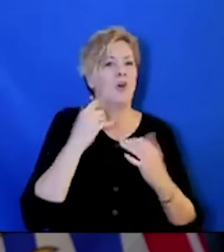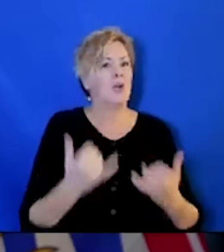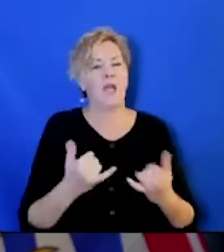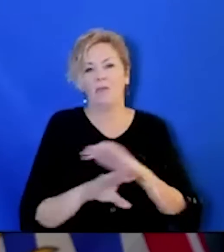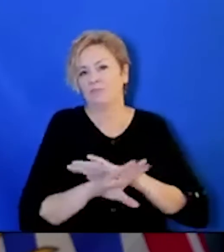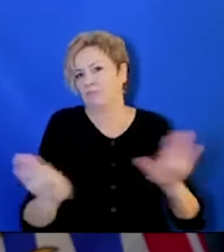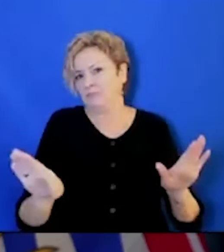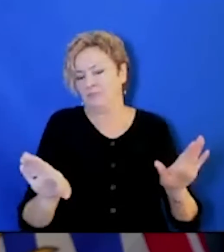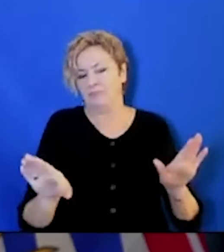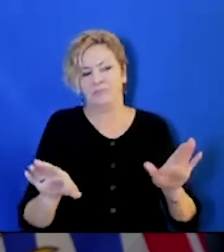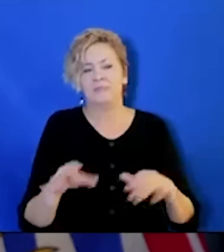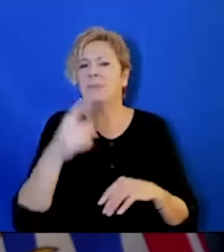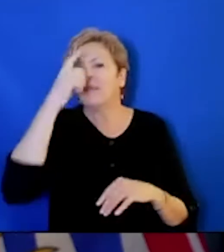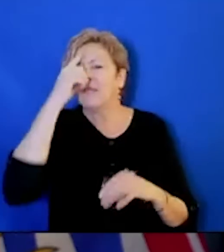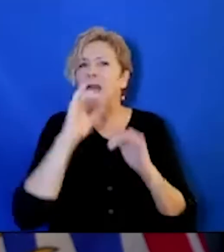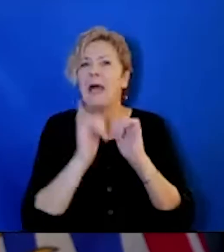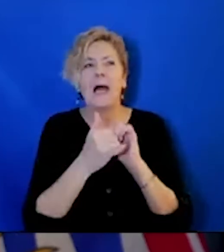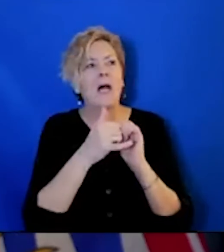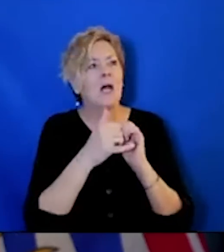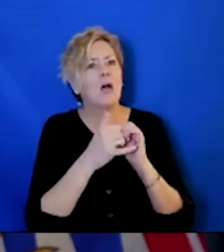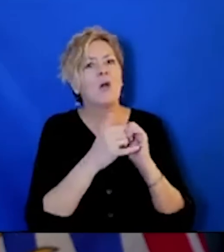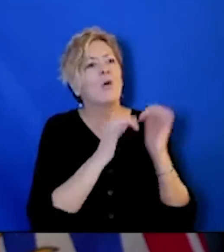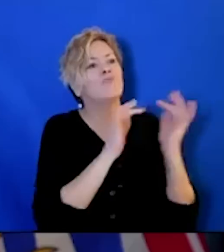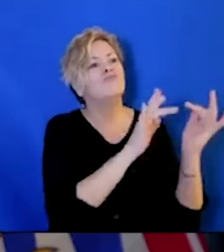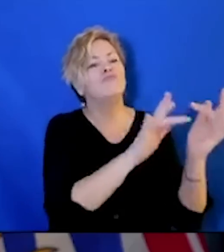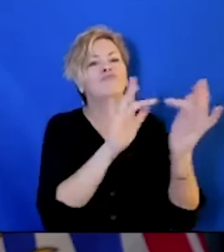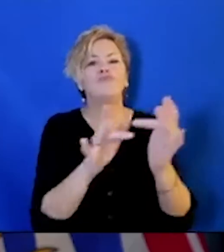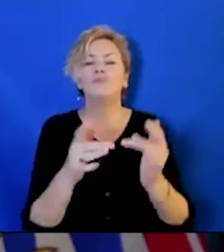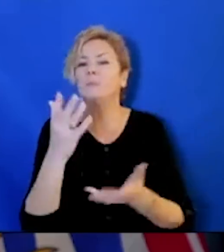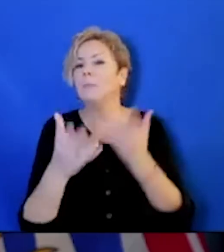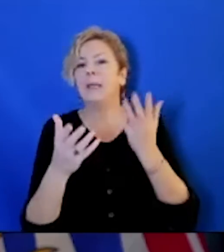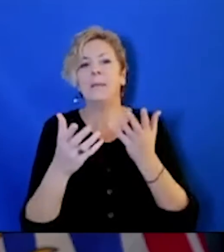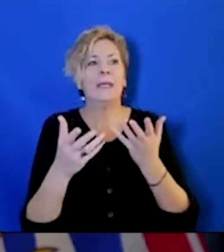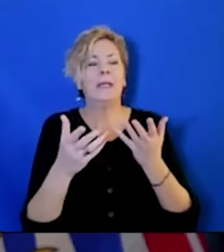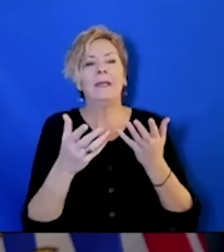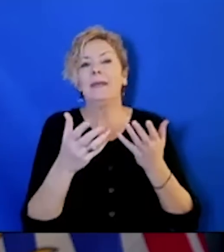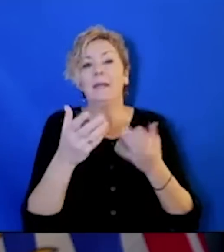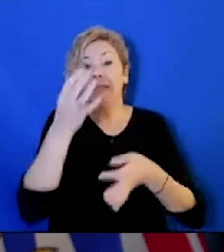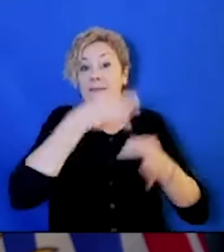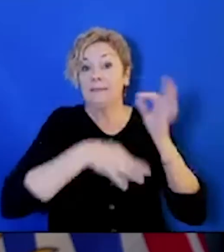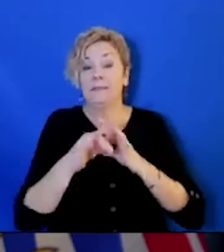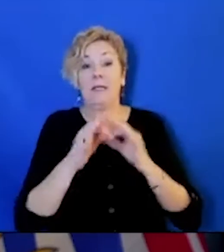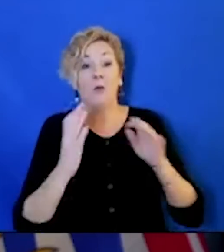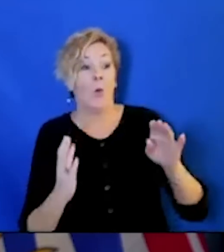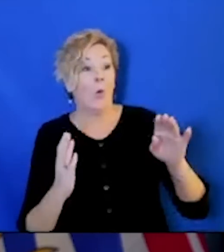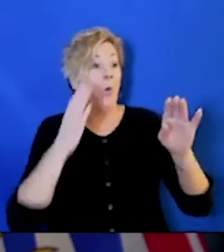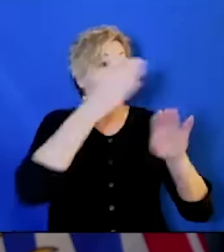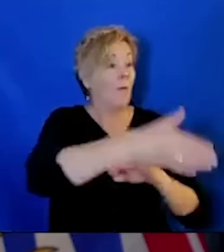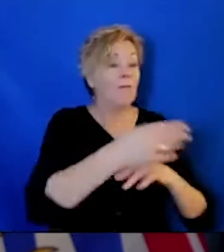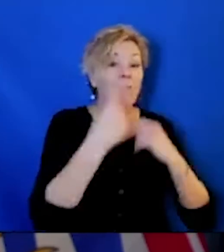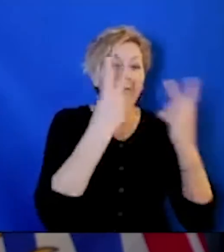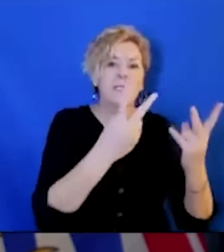drop off something for somebody. Check in on your elderly neighbors to make sure that they have what they need. And you can